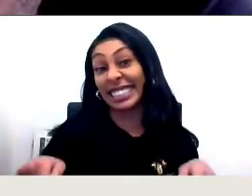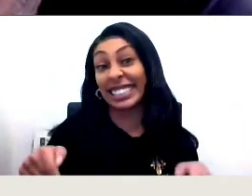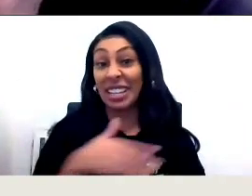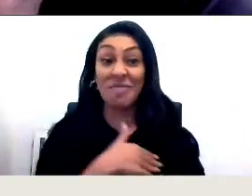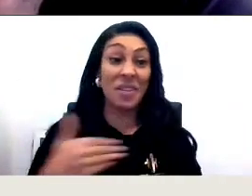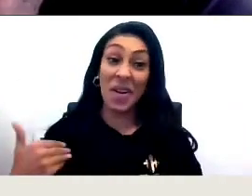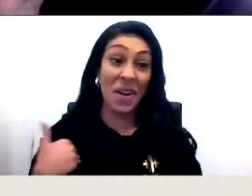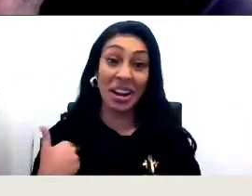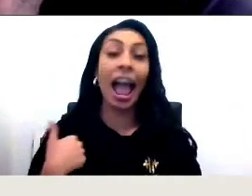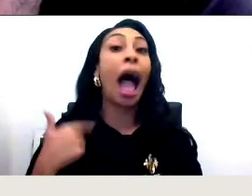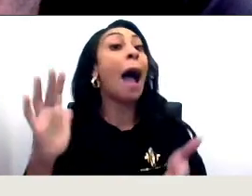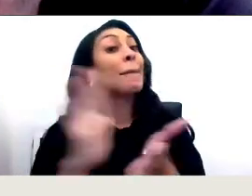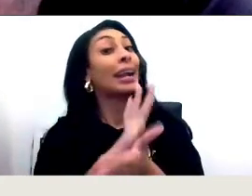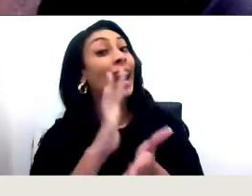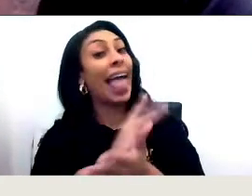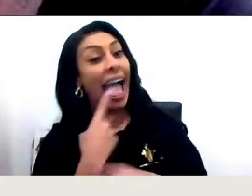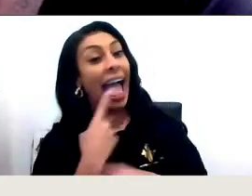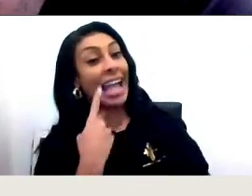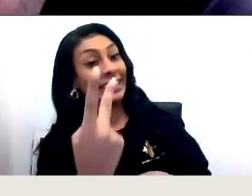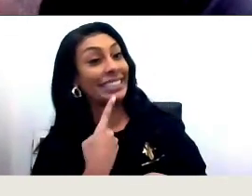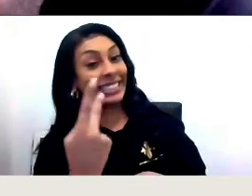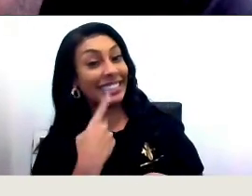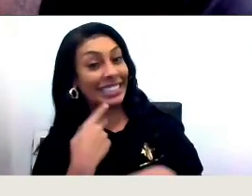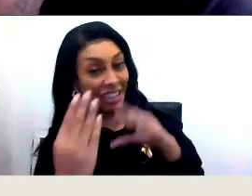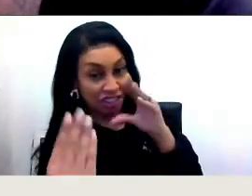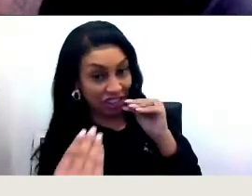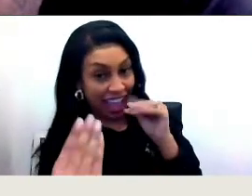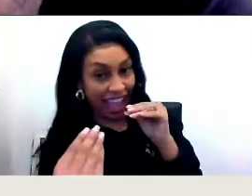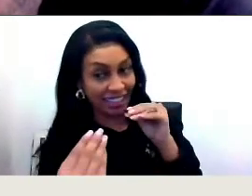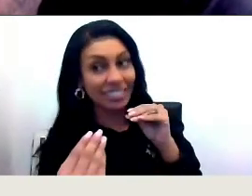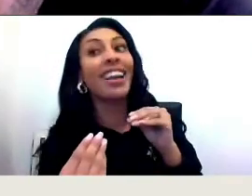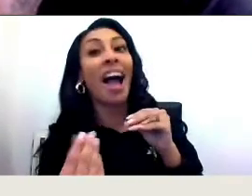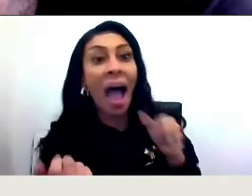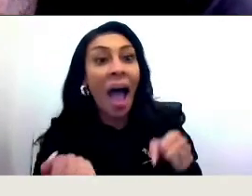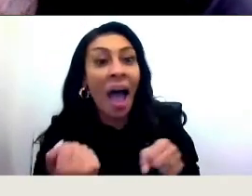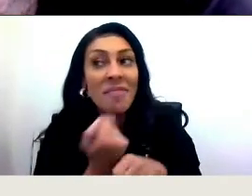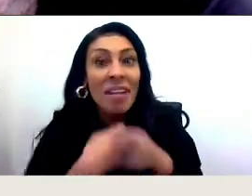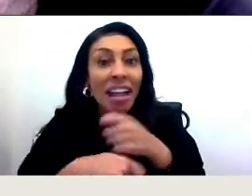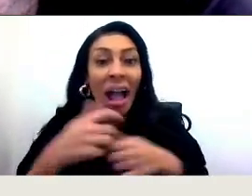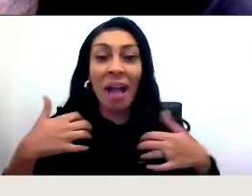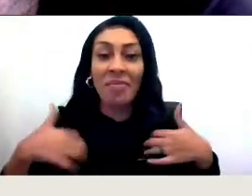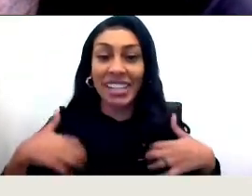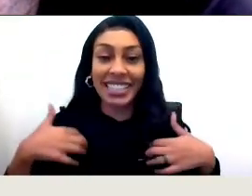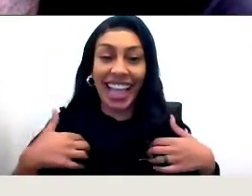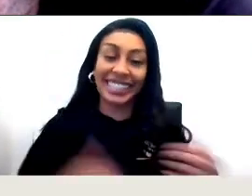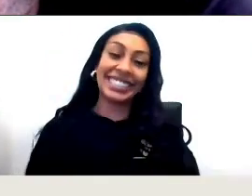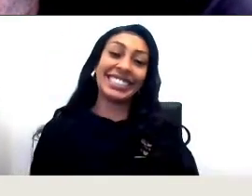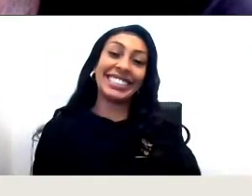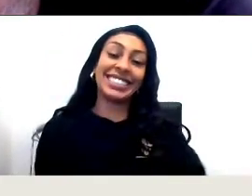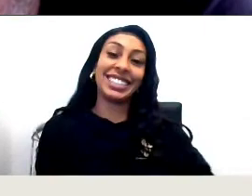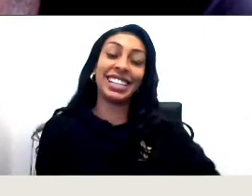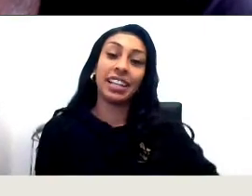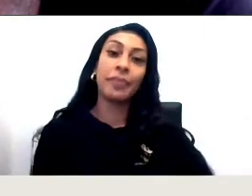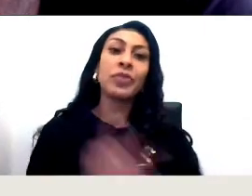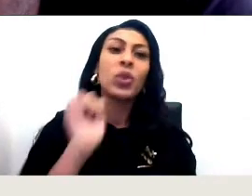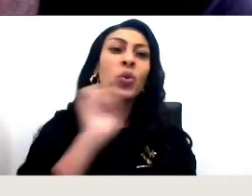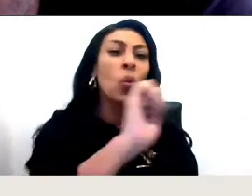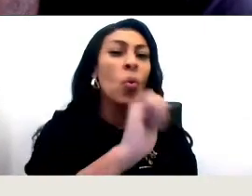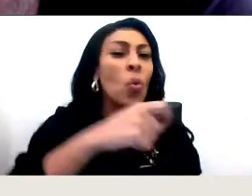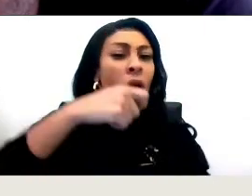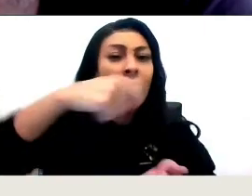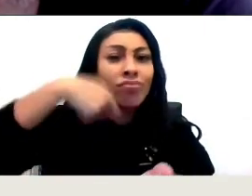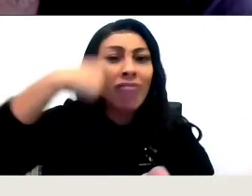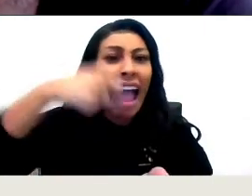I'm glad I get to talk to you, Greg, because that makes my morning a little bit more exciting. How about you? What's your